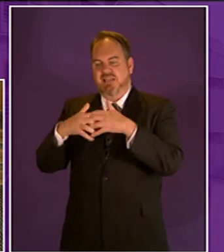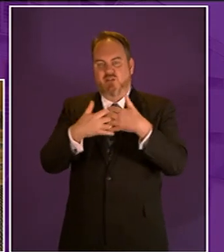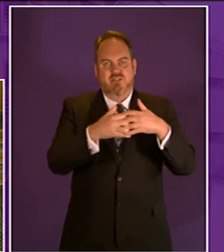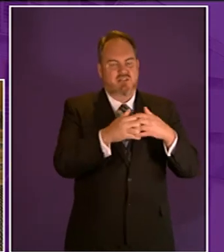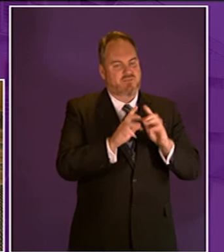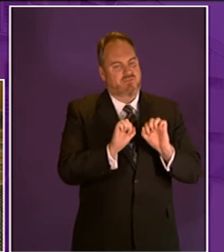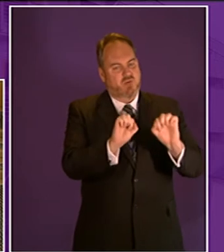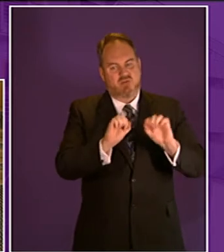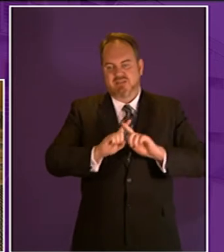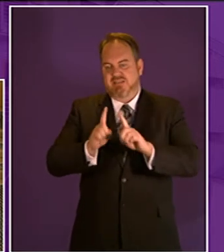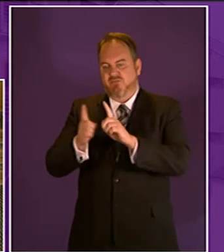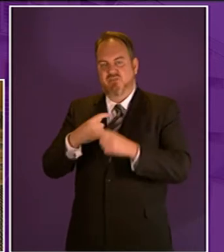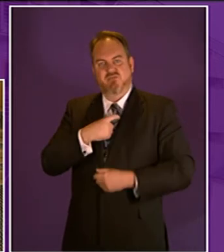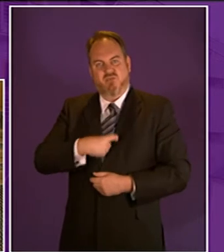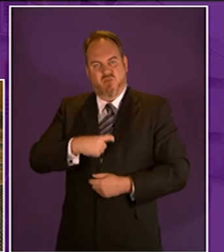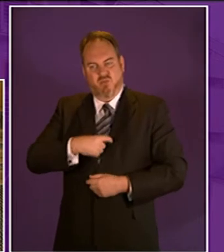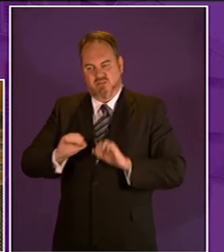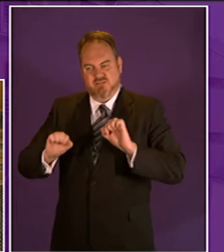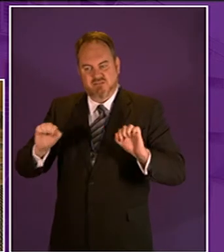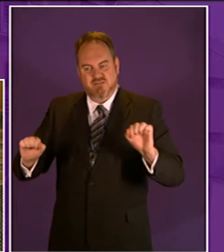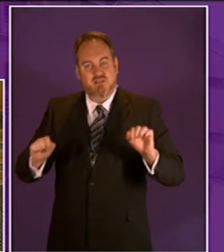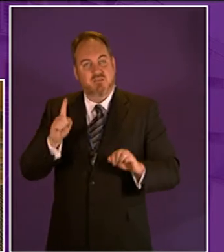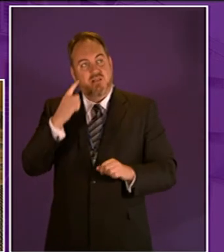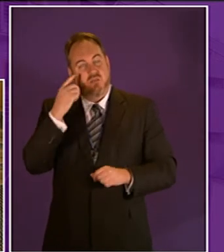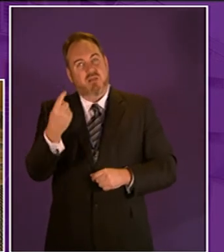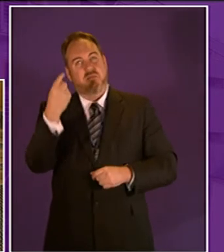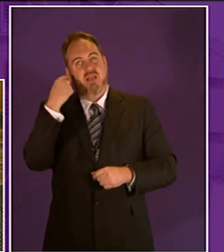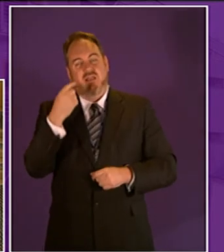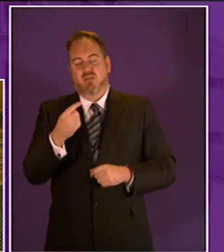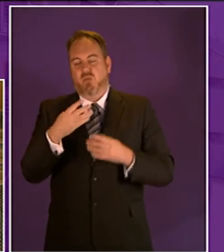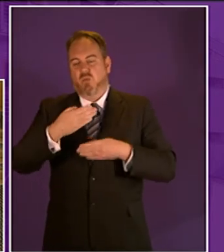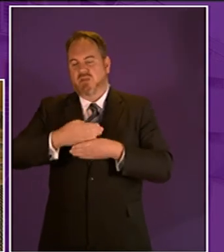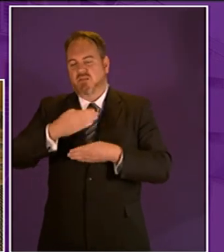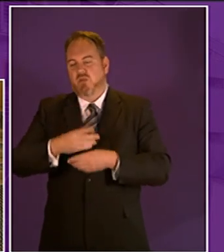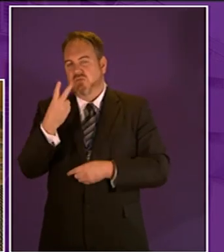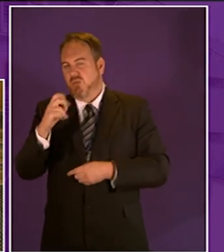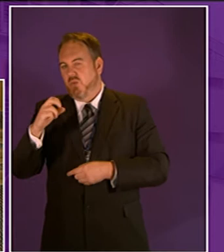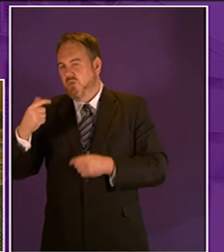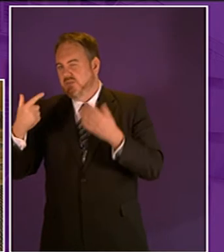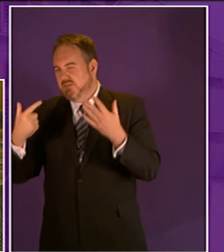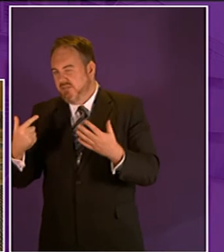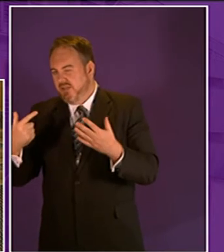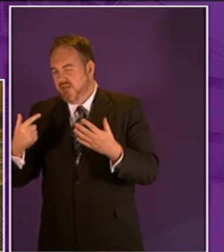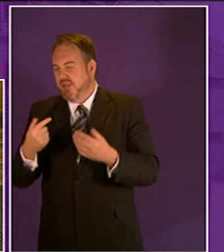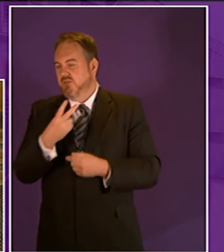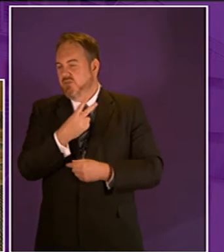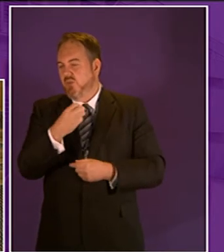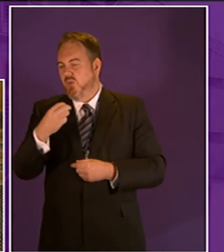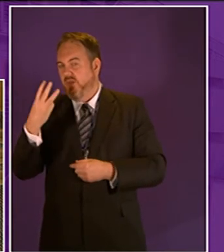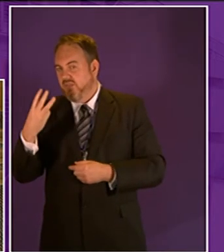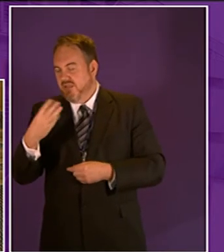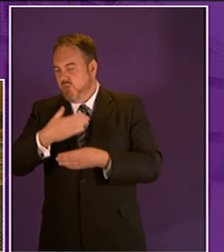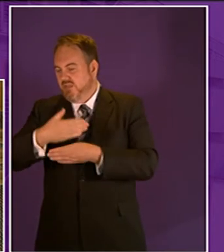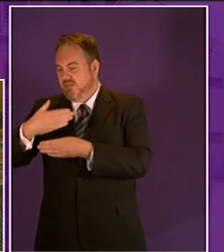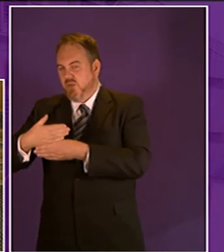we understand that mainly Windows 2007 and Windows 2003 devices were affected, and only a small number